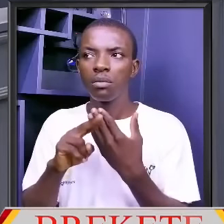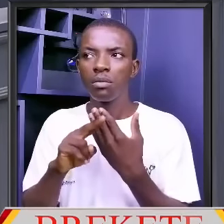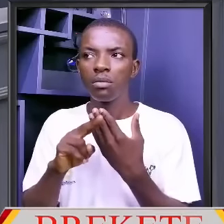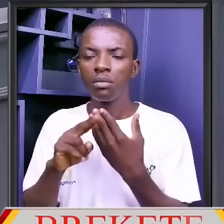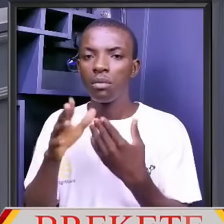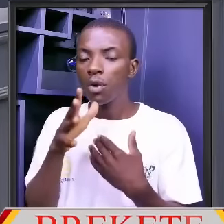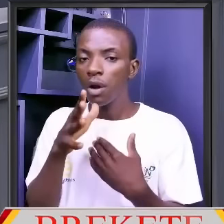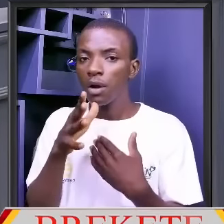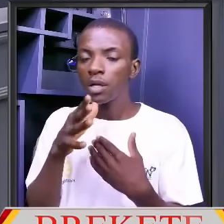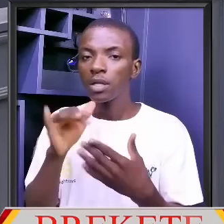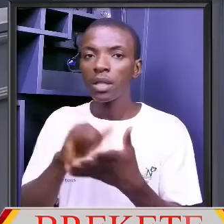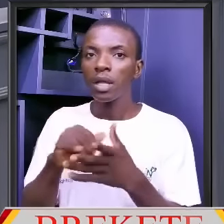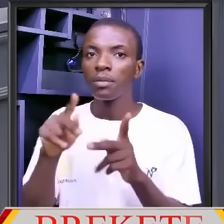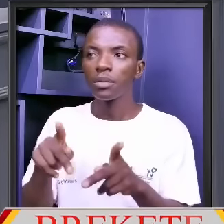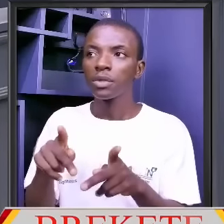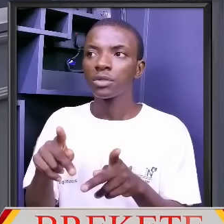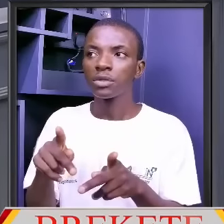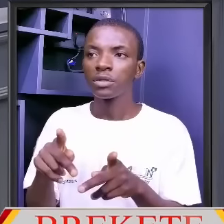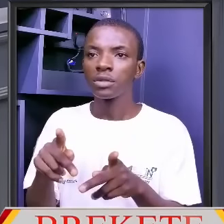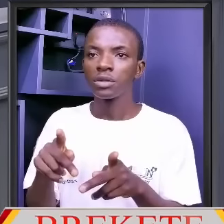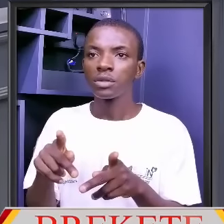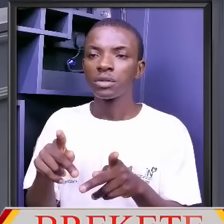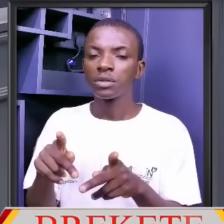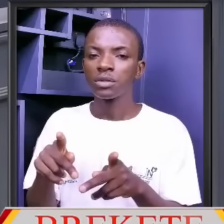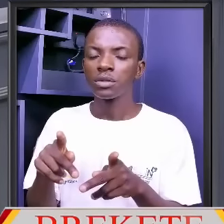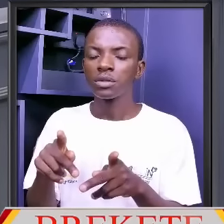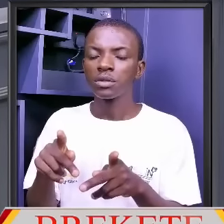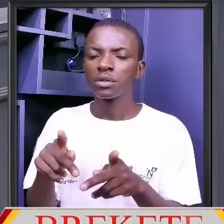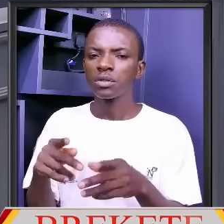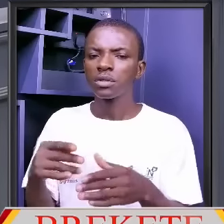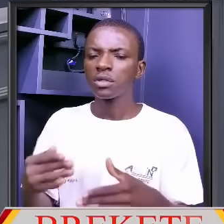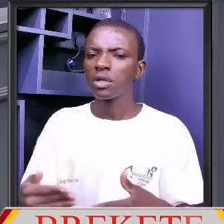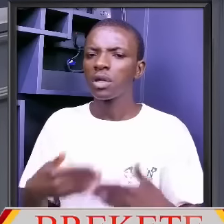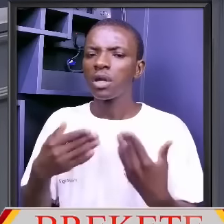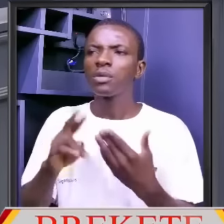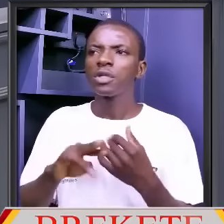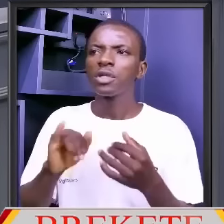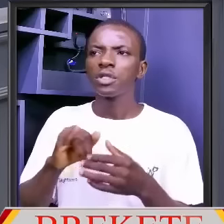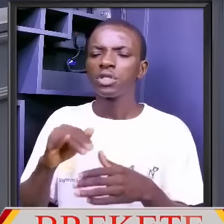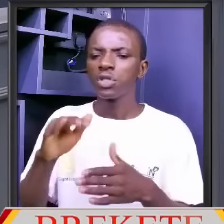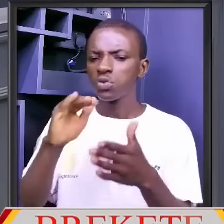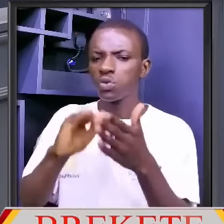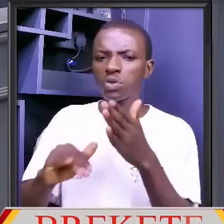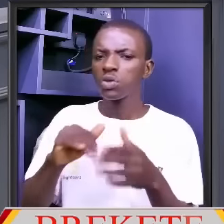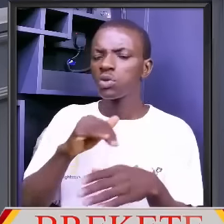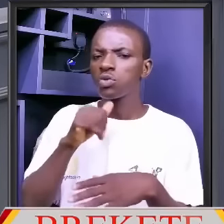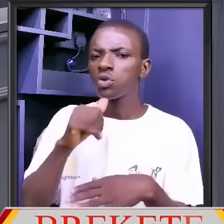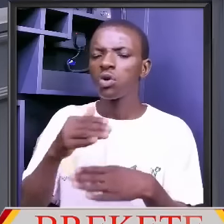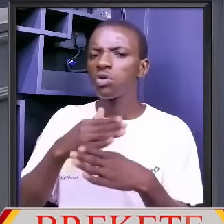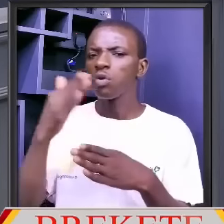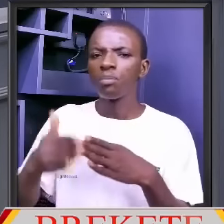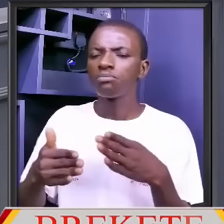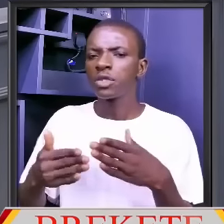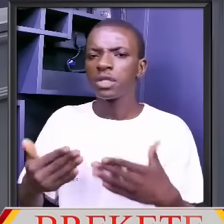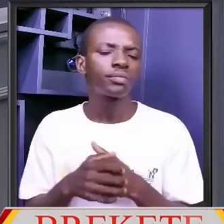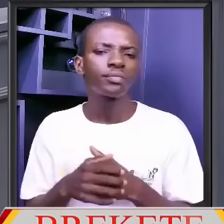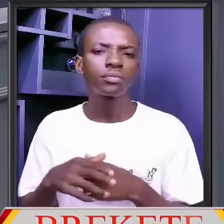that person's happiness is a reduced happiness. You can never feel complete.